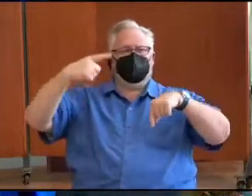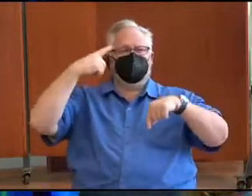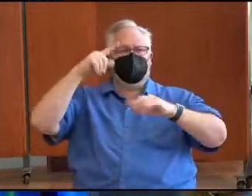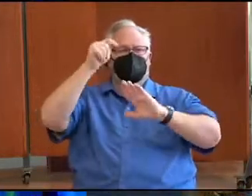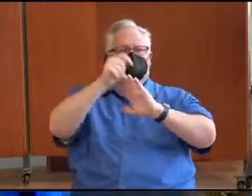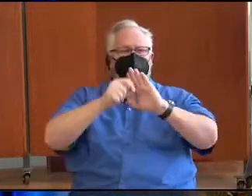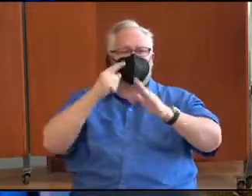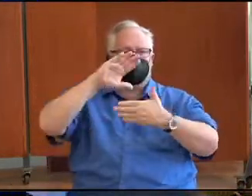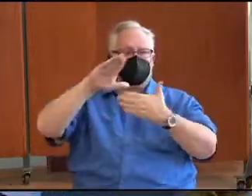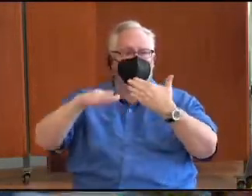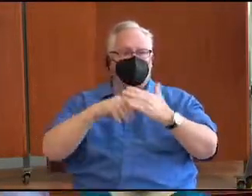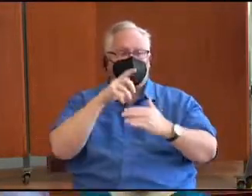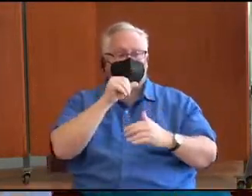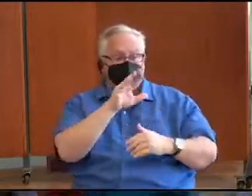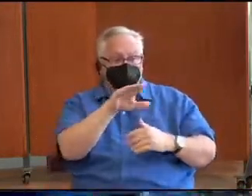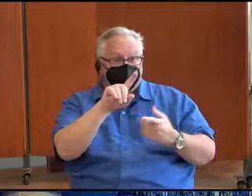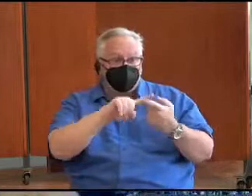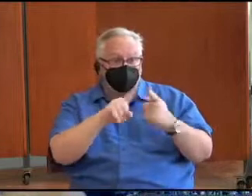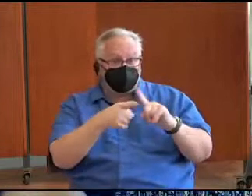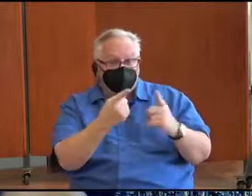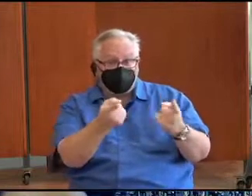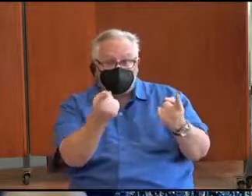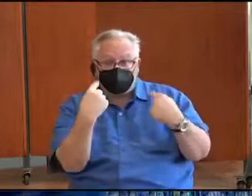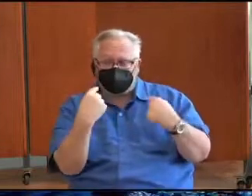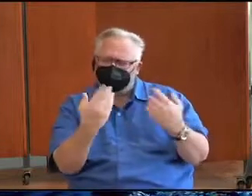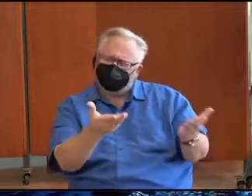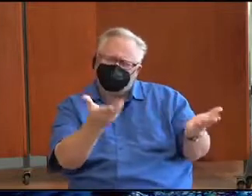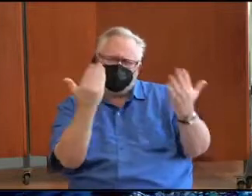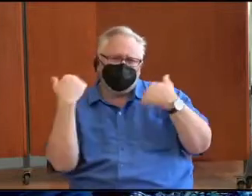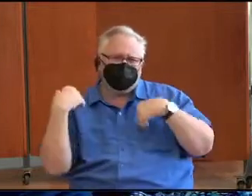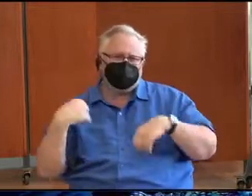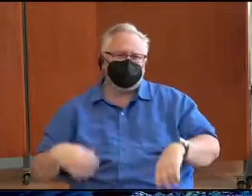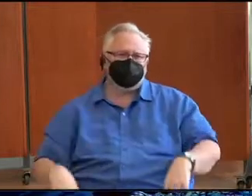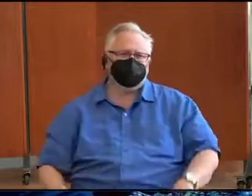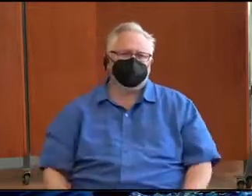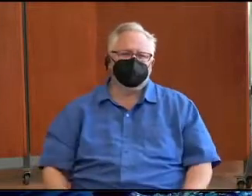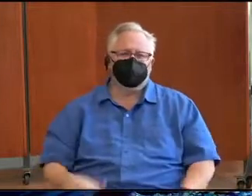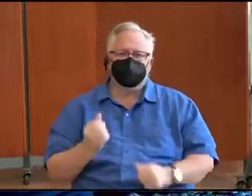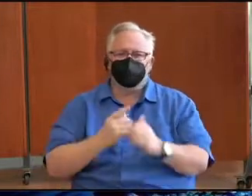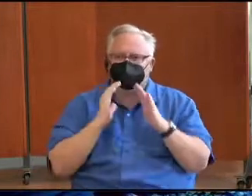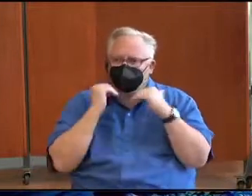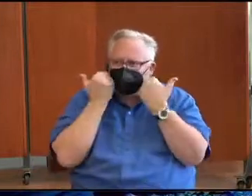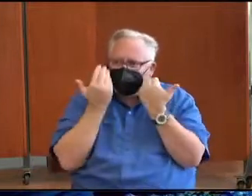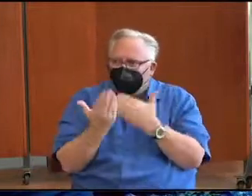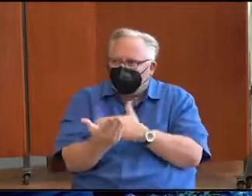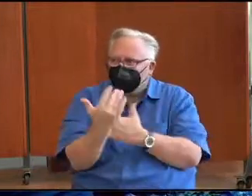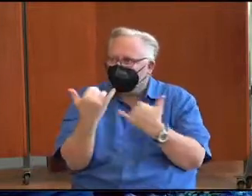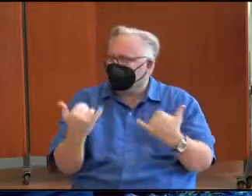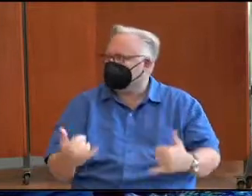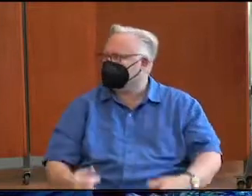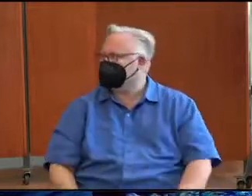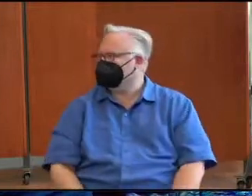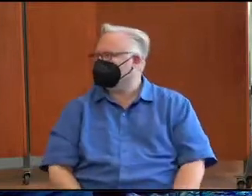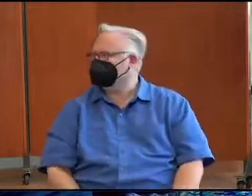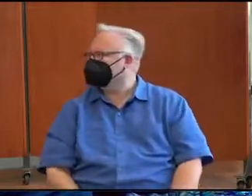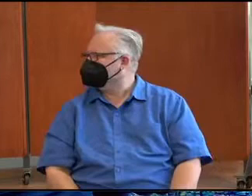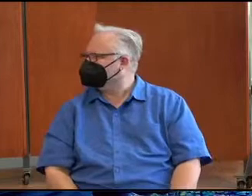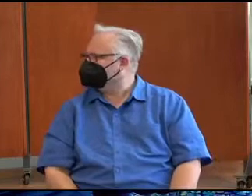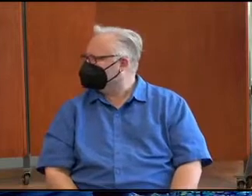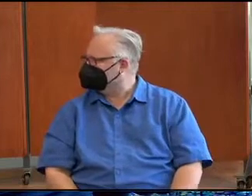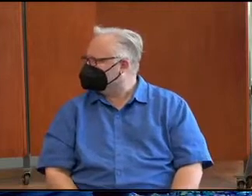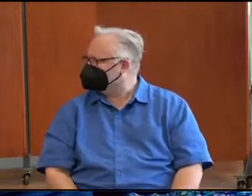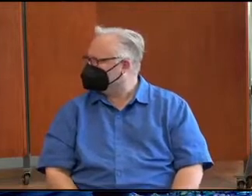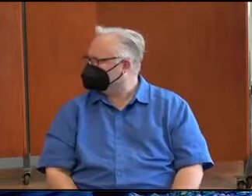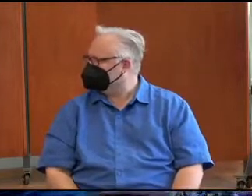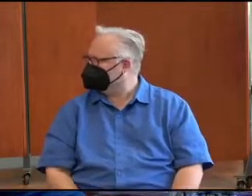Friends, are you coming down with us this morning? Come on down. Oh, everybody's being shy this morning. Everybody's being shy